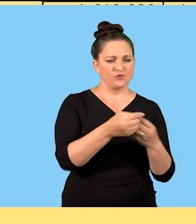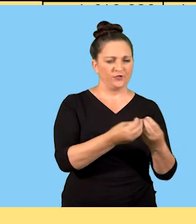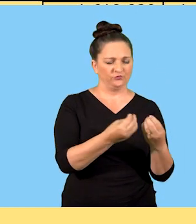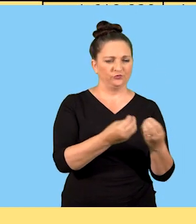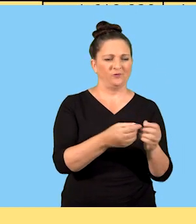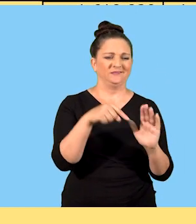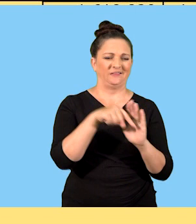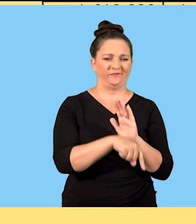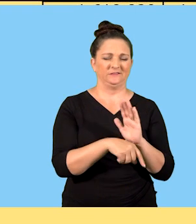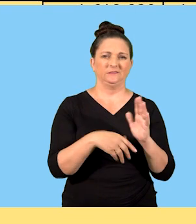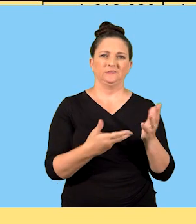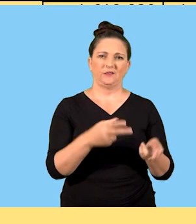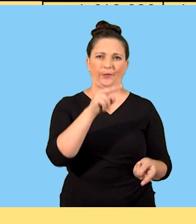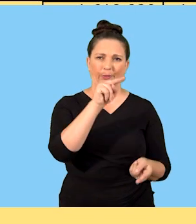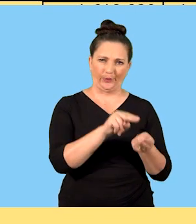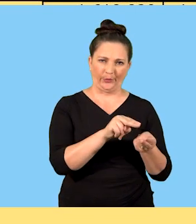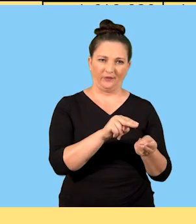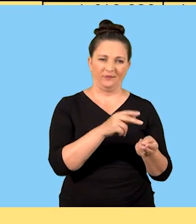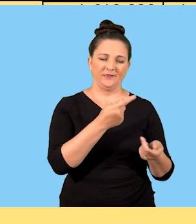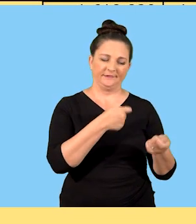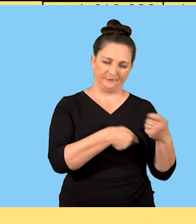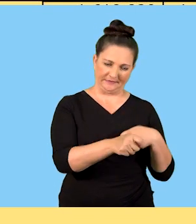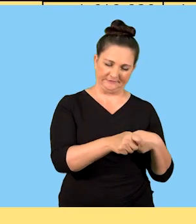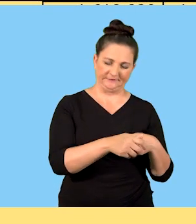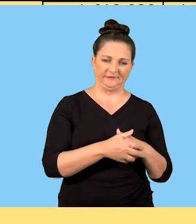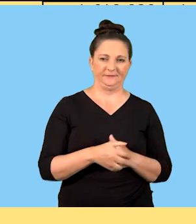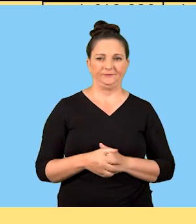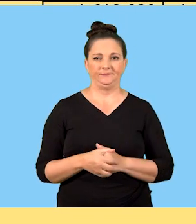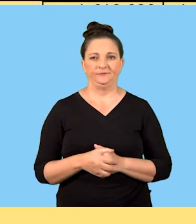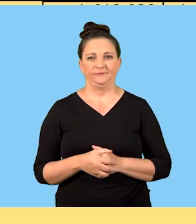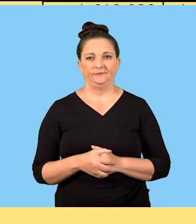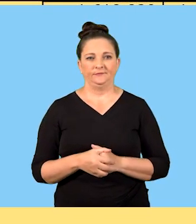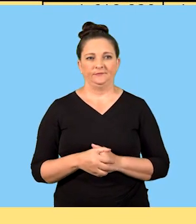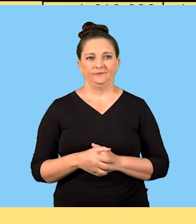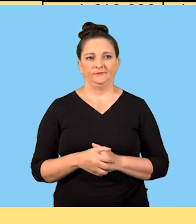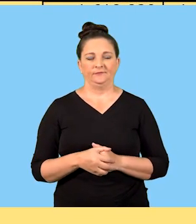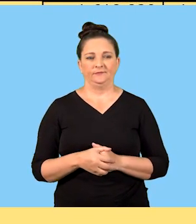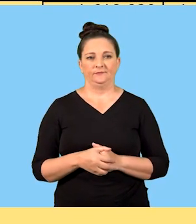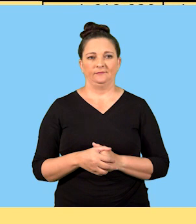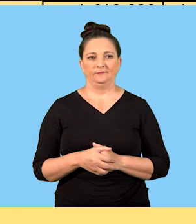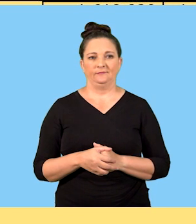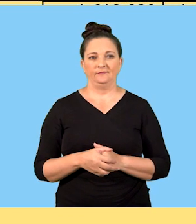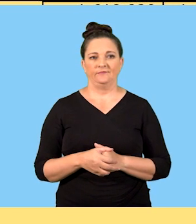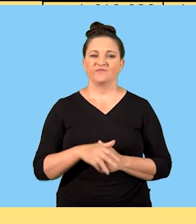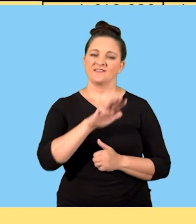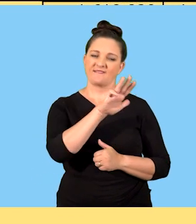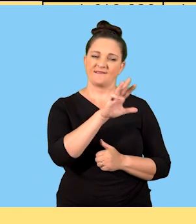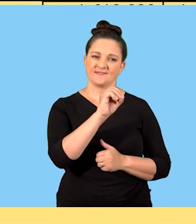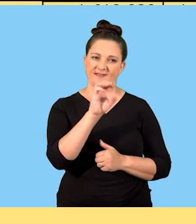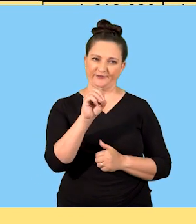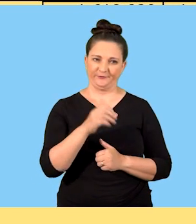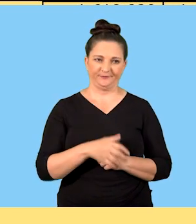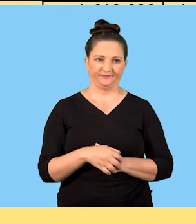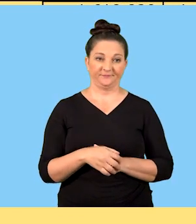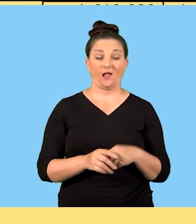because trading stock deficit is an expense. Trading stock deficit is an